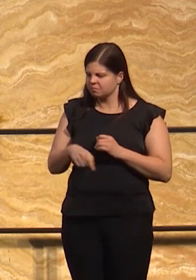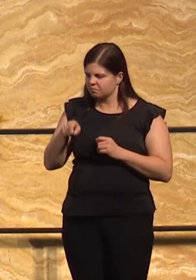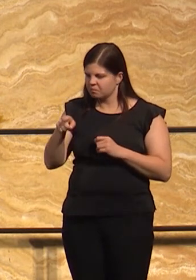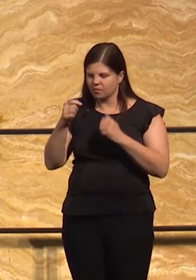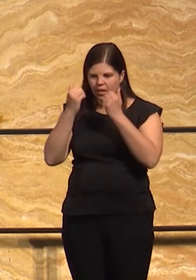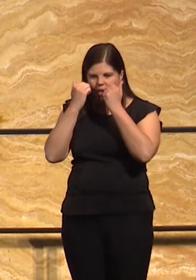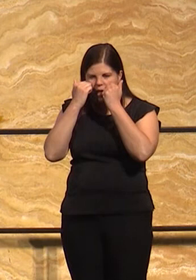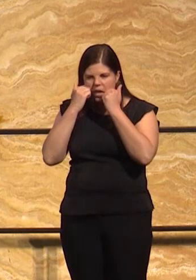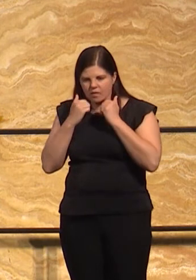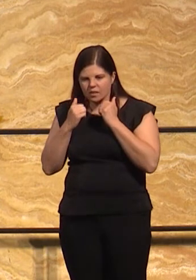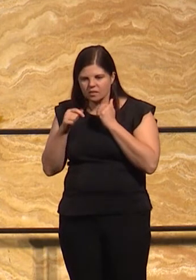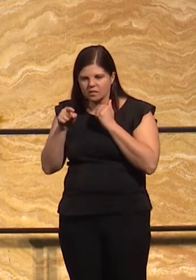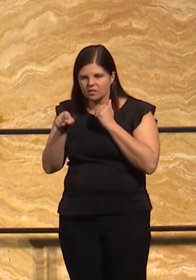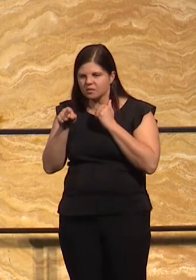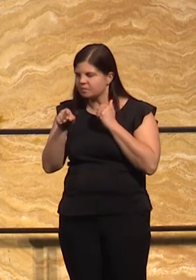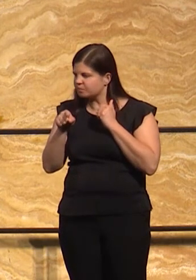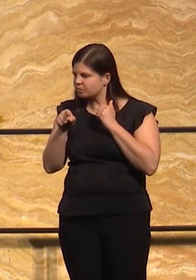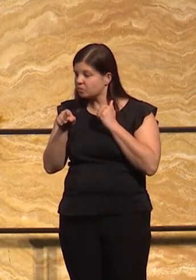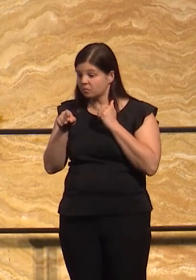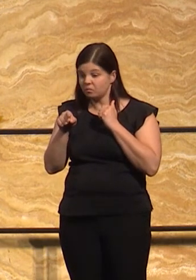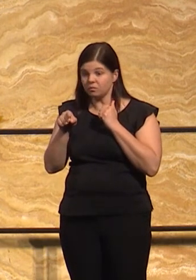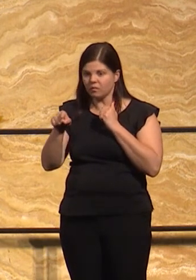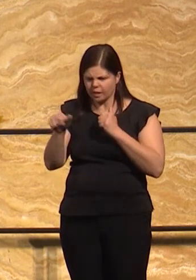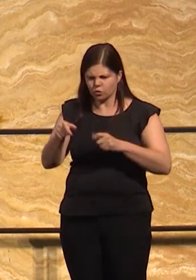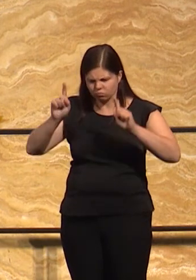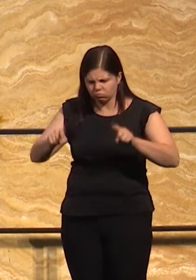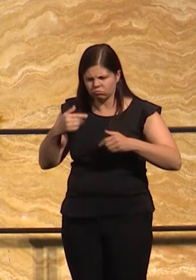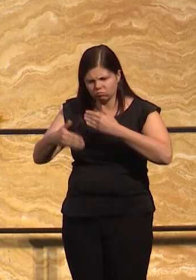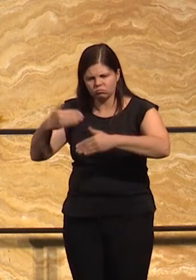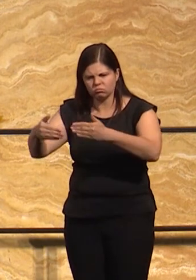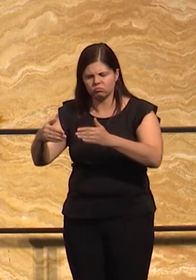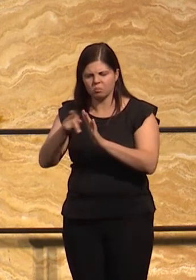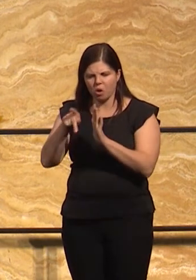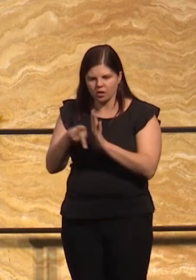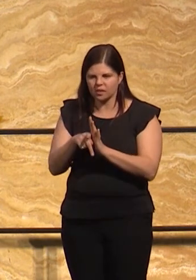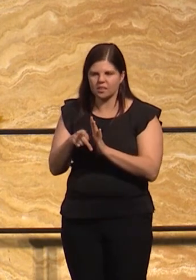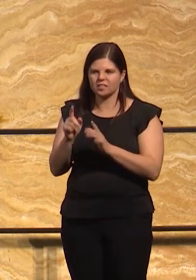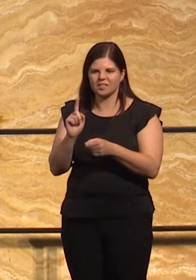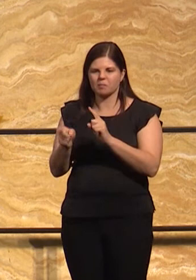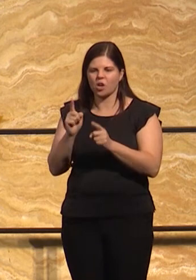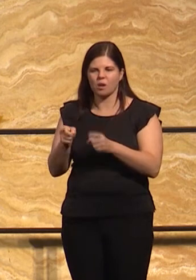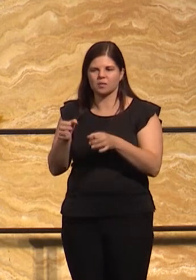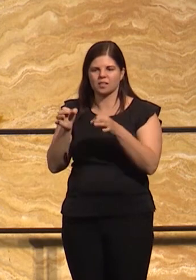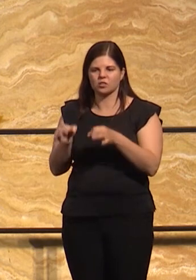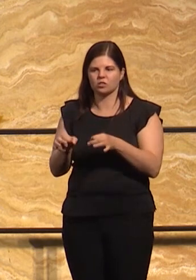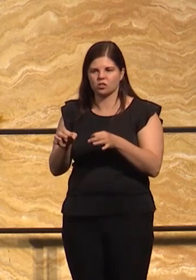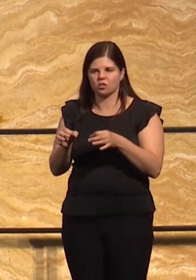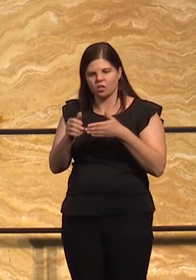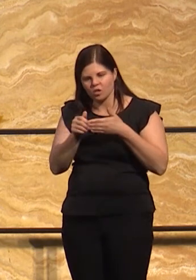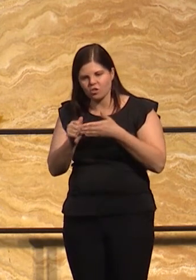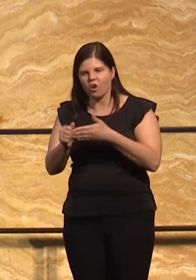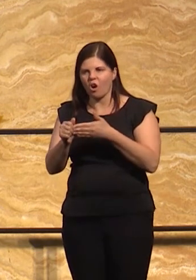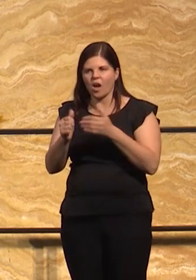supposed to drive those policies and decisions. But sometimes policies and those decisions guide